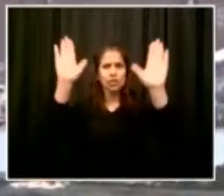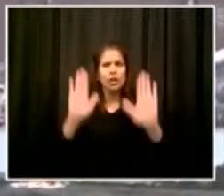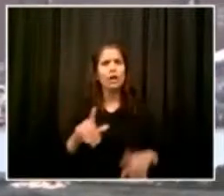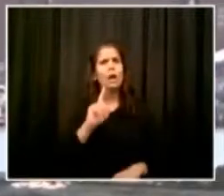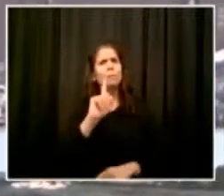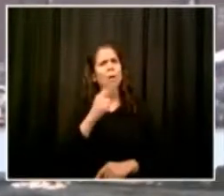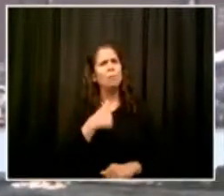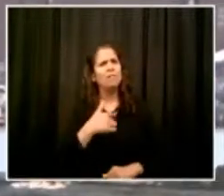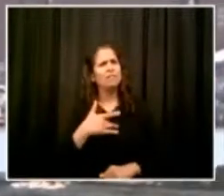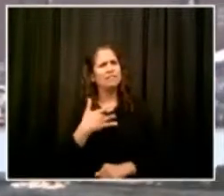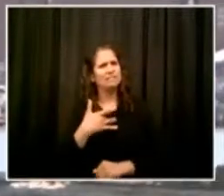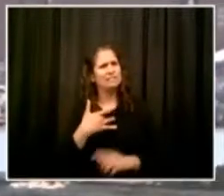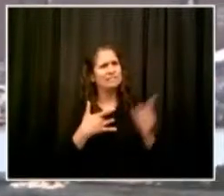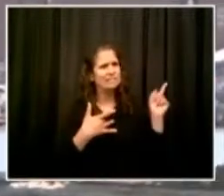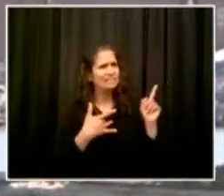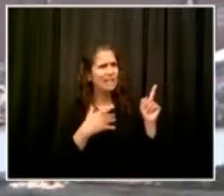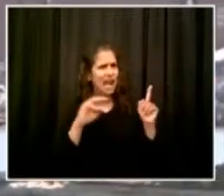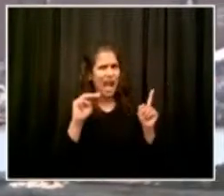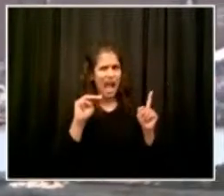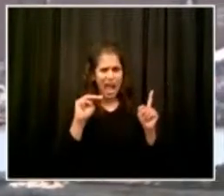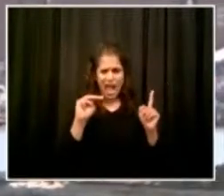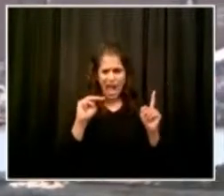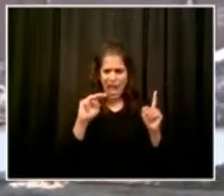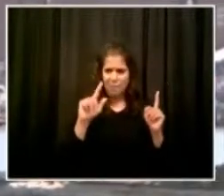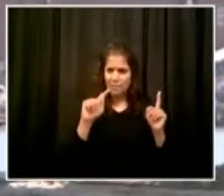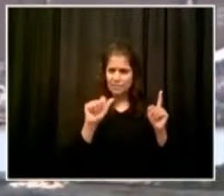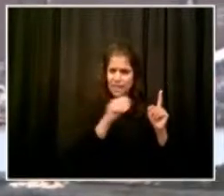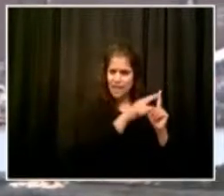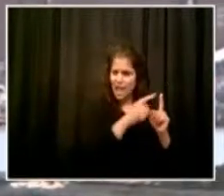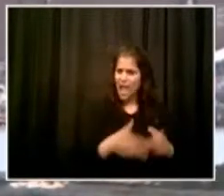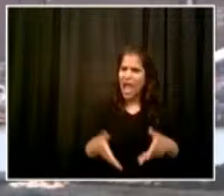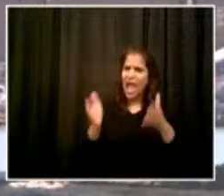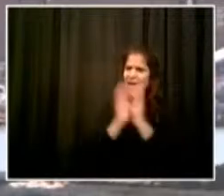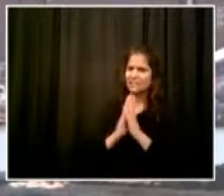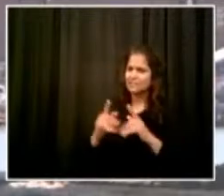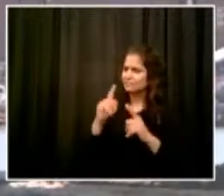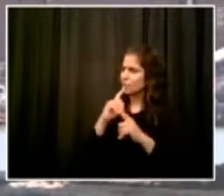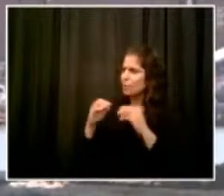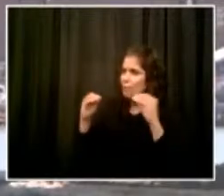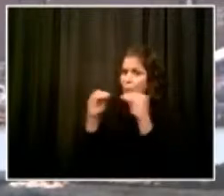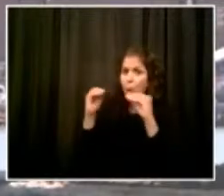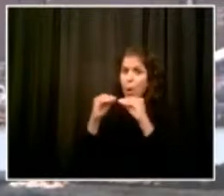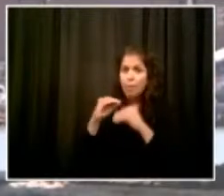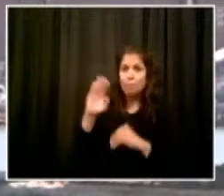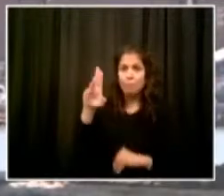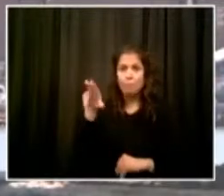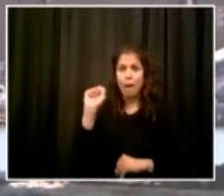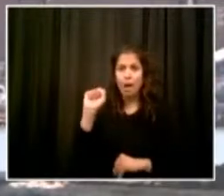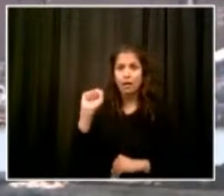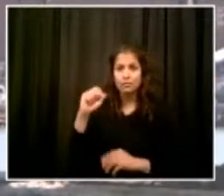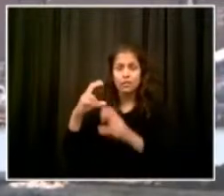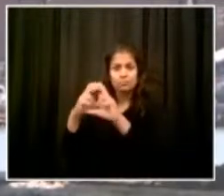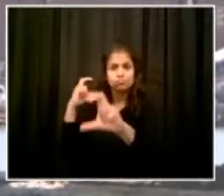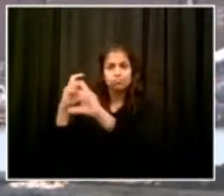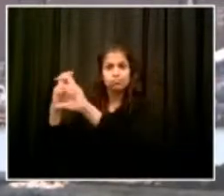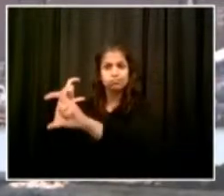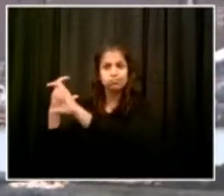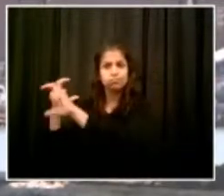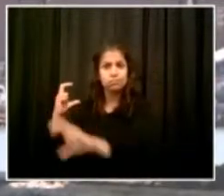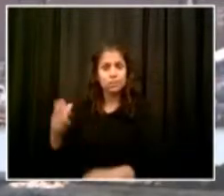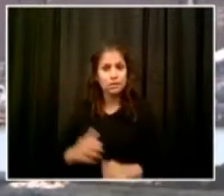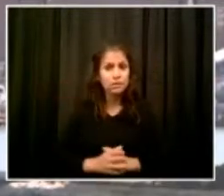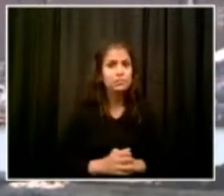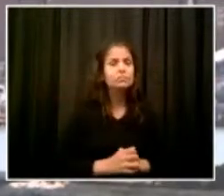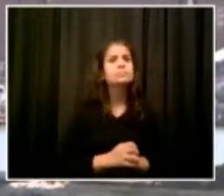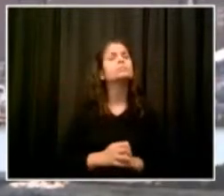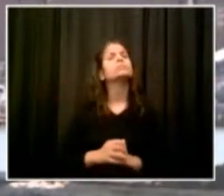short term? Yeah, Gersh, look, I'm someone who likes to see progress and celebrate